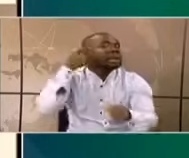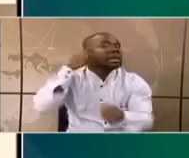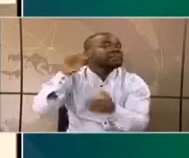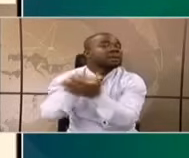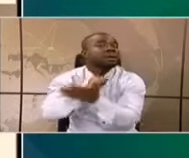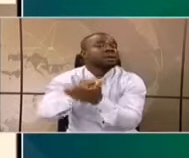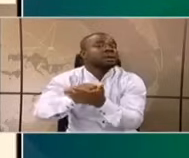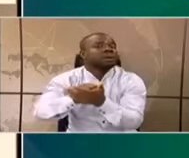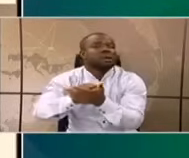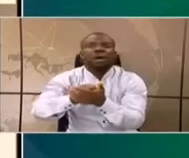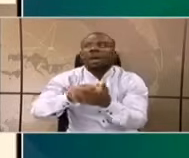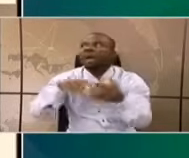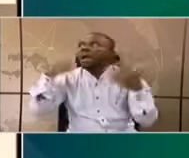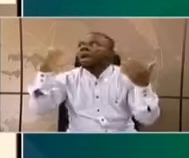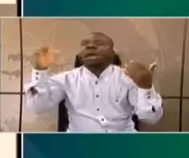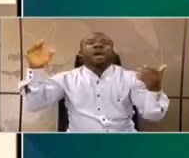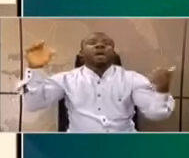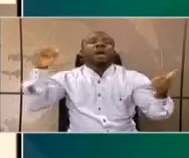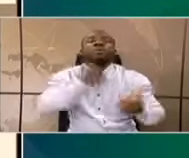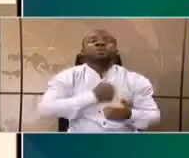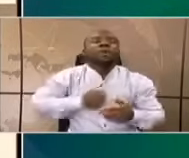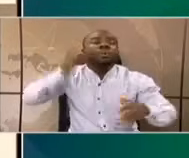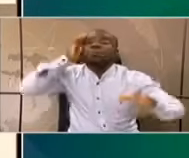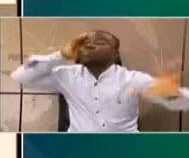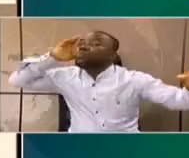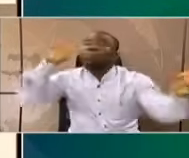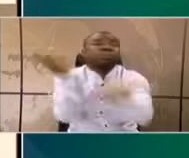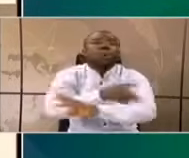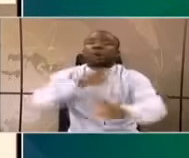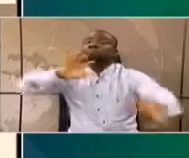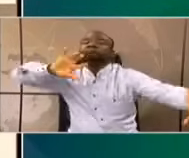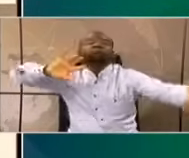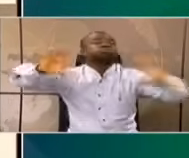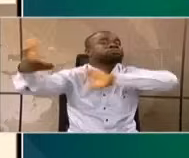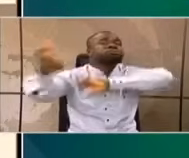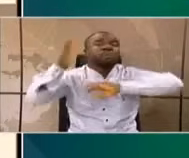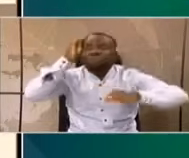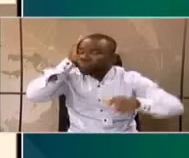Because one of the musica and one of your campaign.